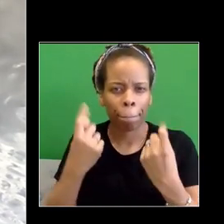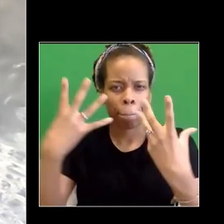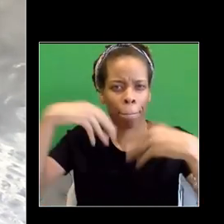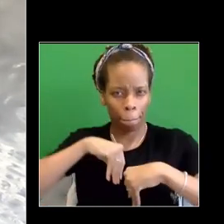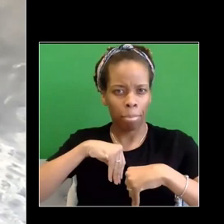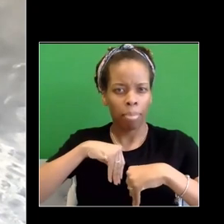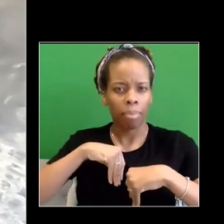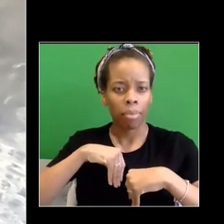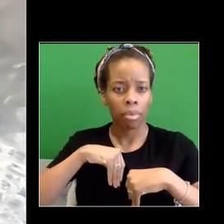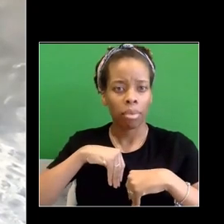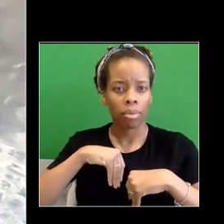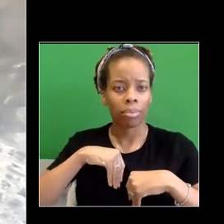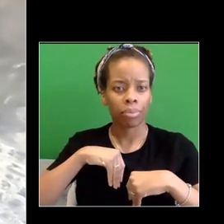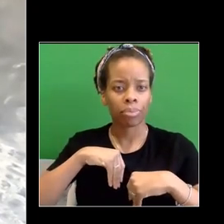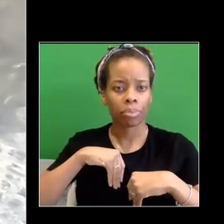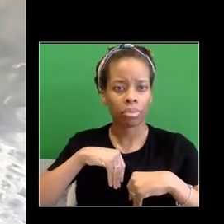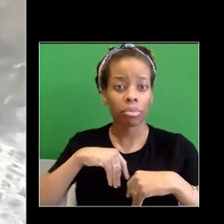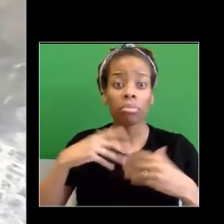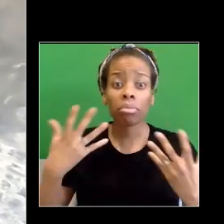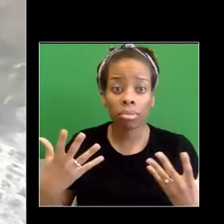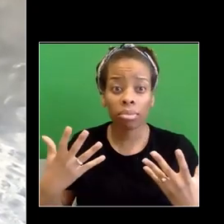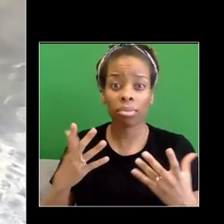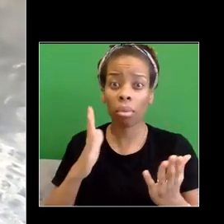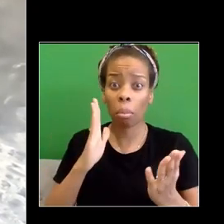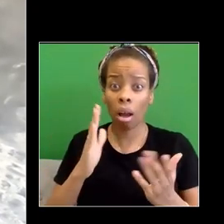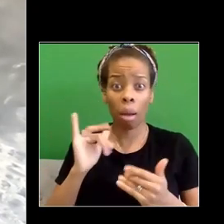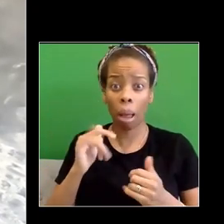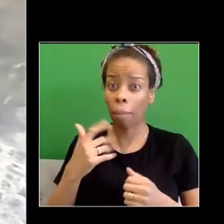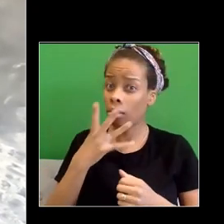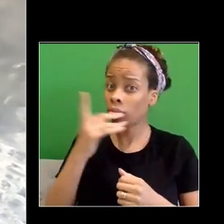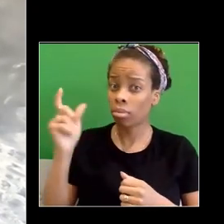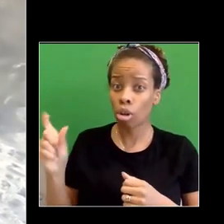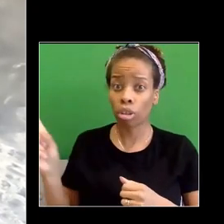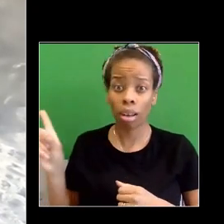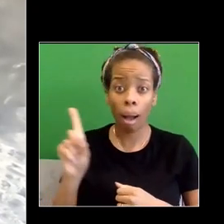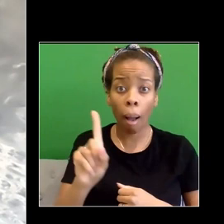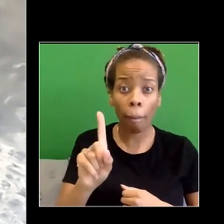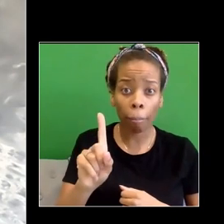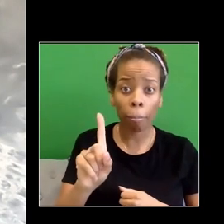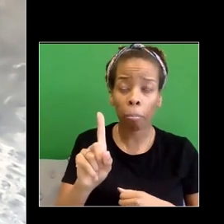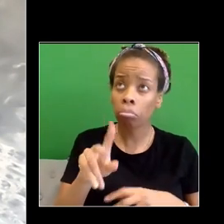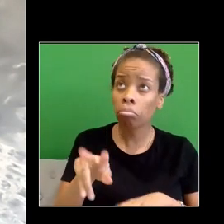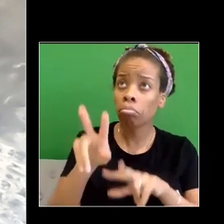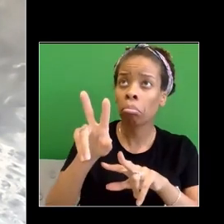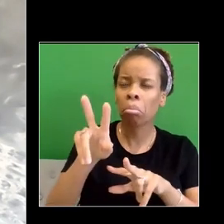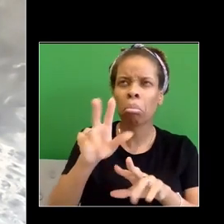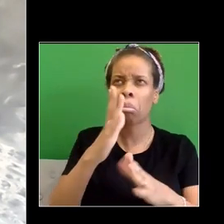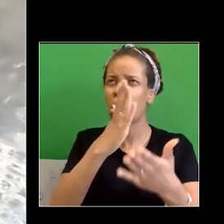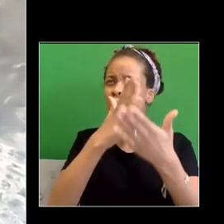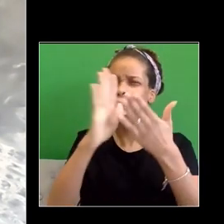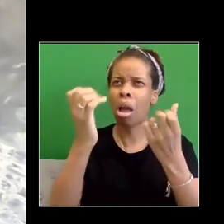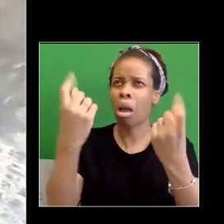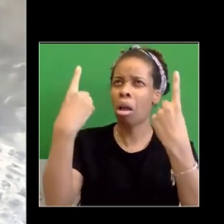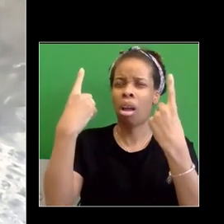but not, it doesn't really matter if it isn't mm-hmm. clear at the same time,